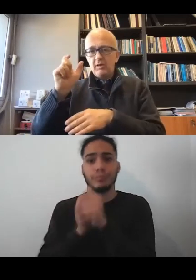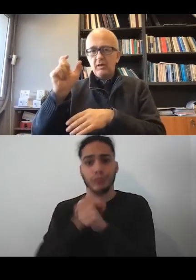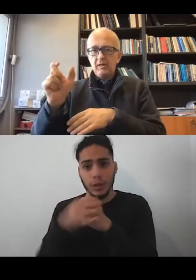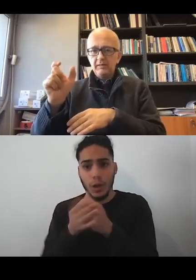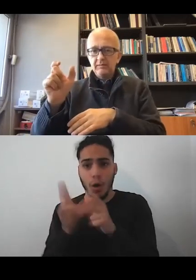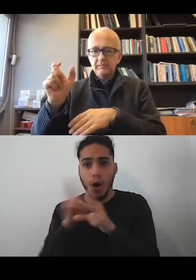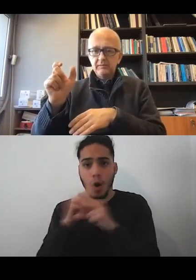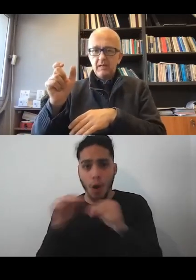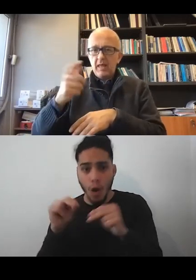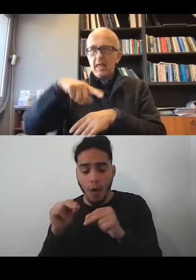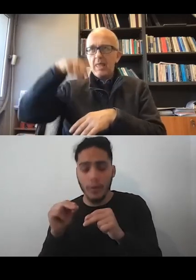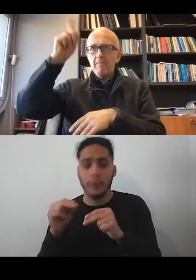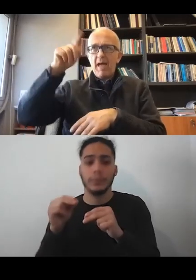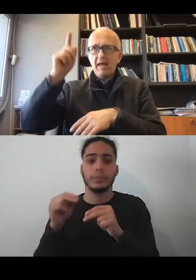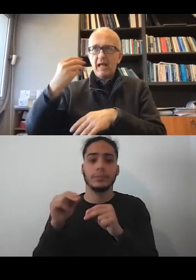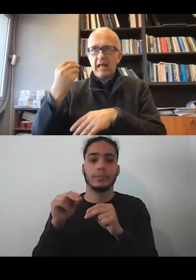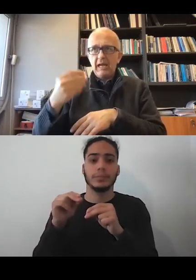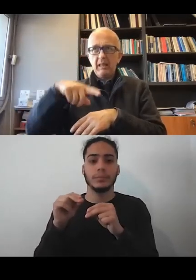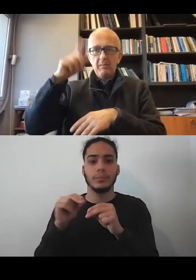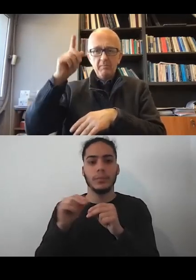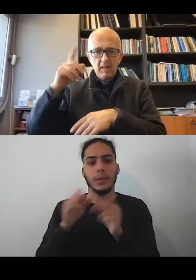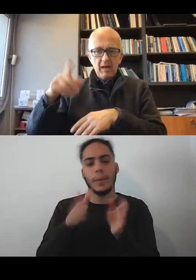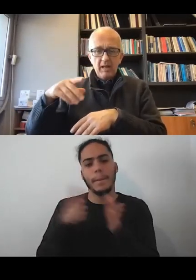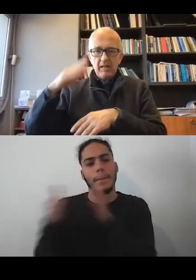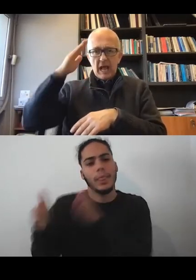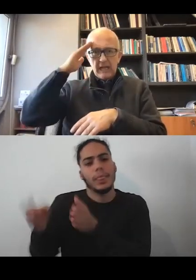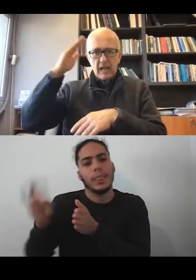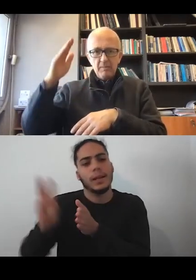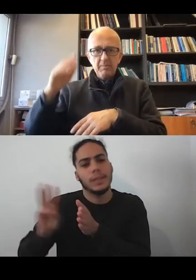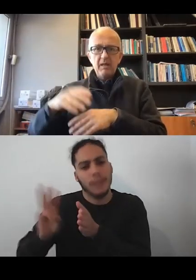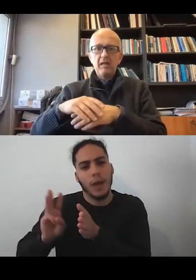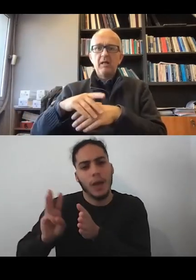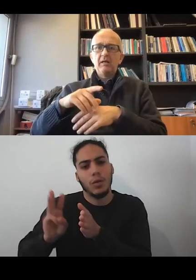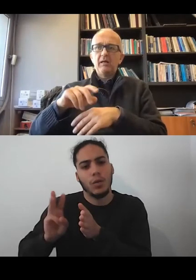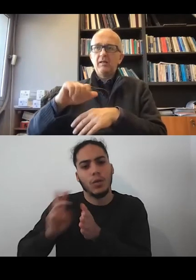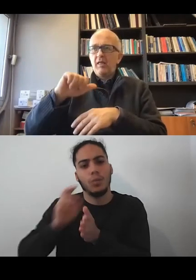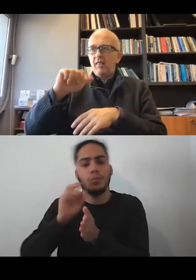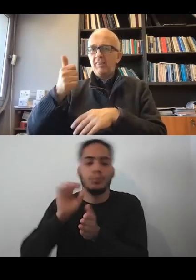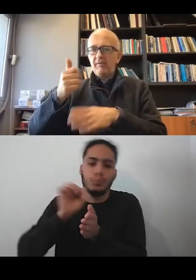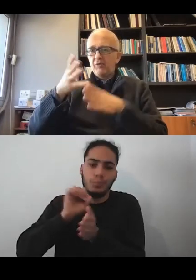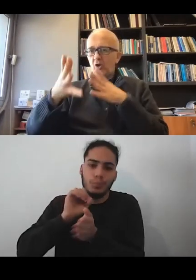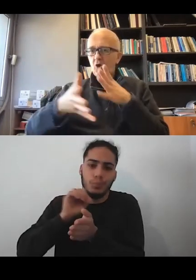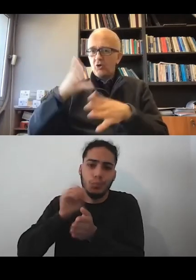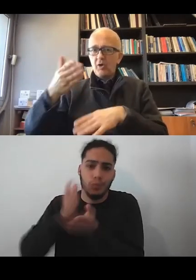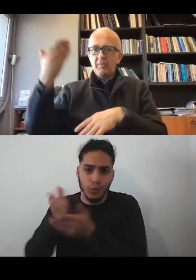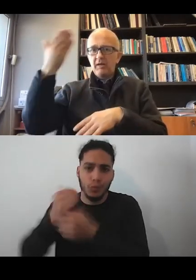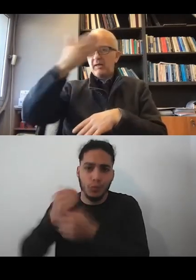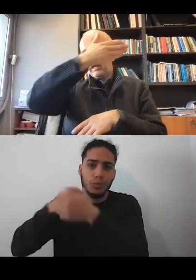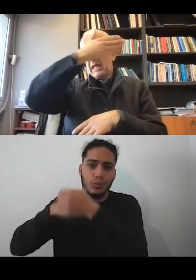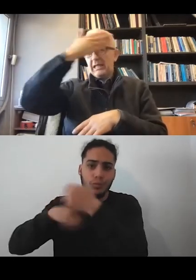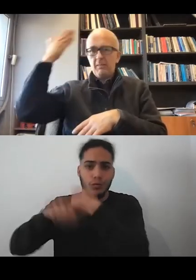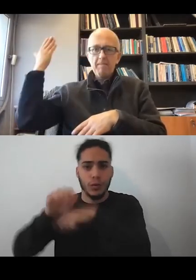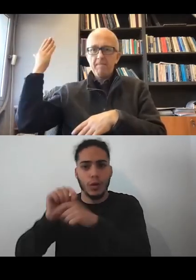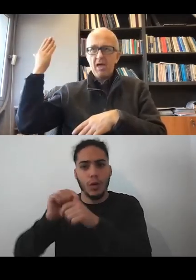on the third one, move the hand, rotate it